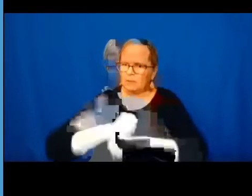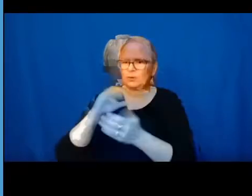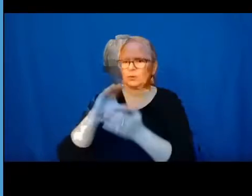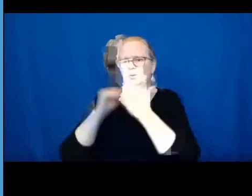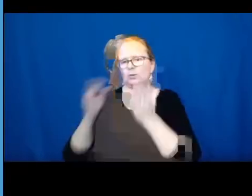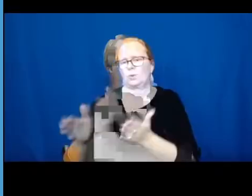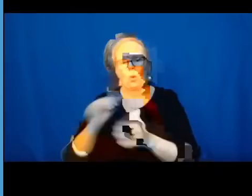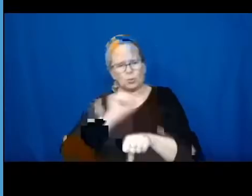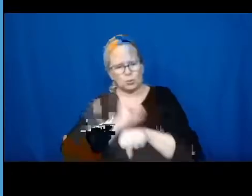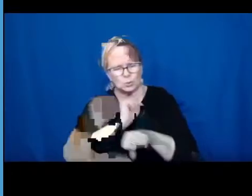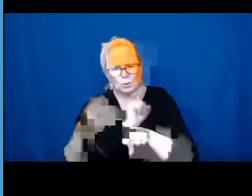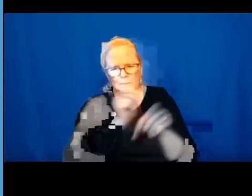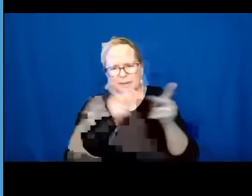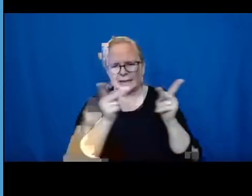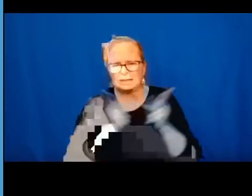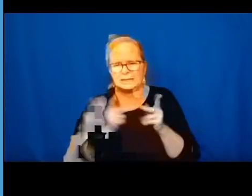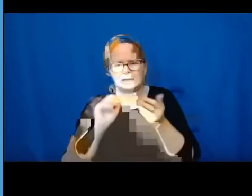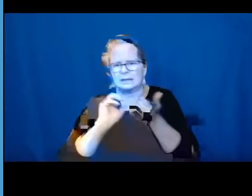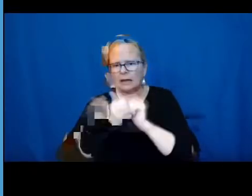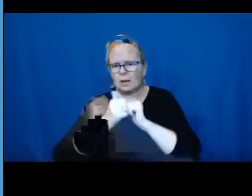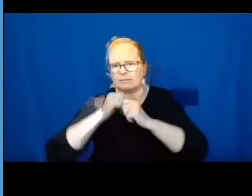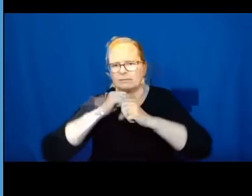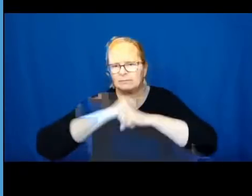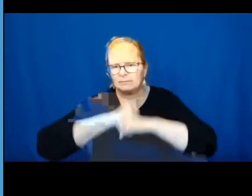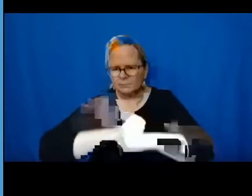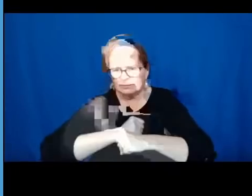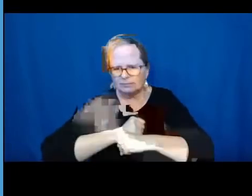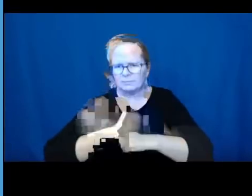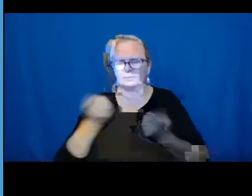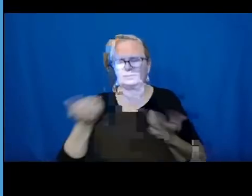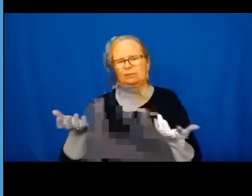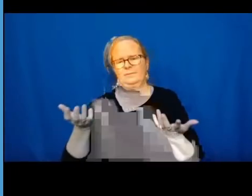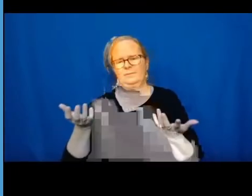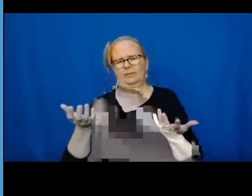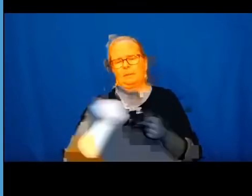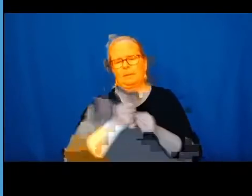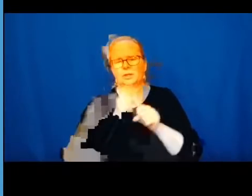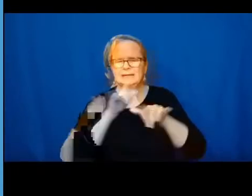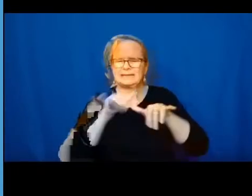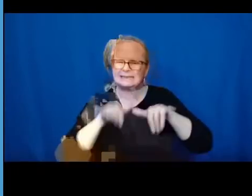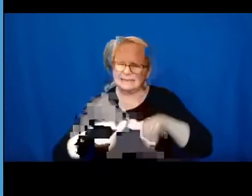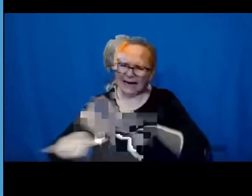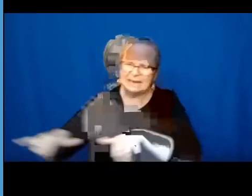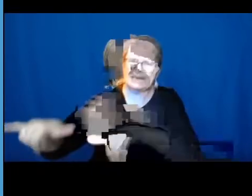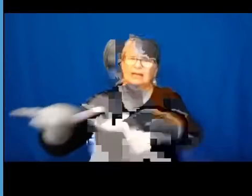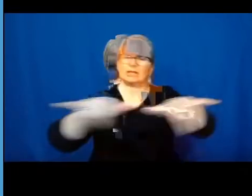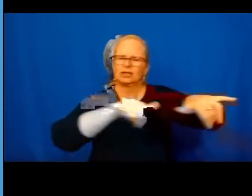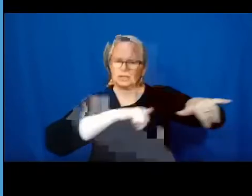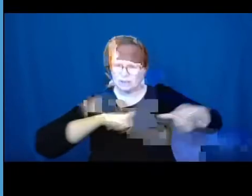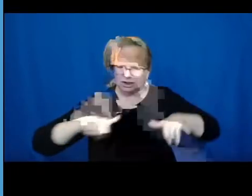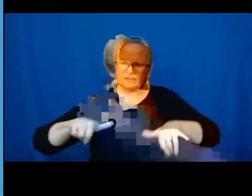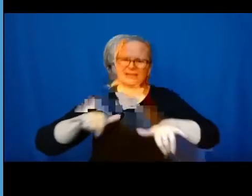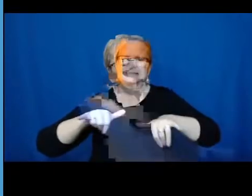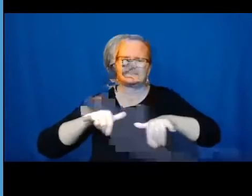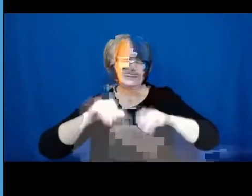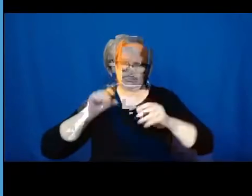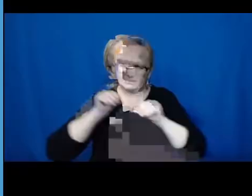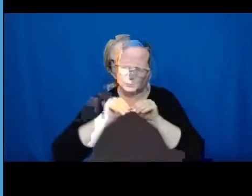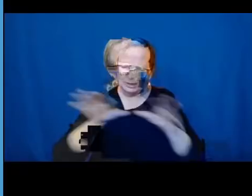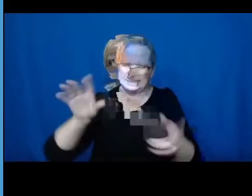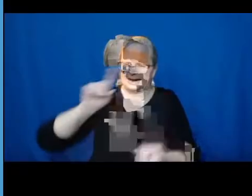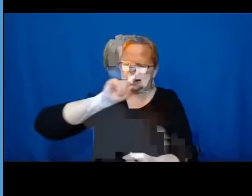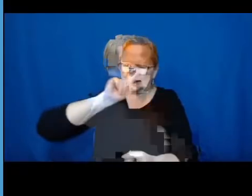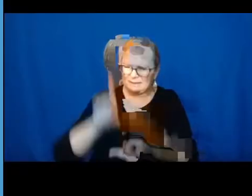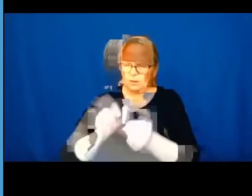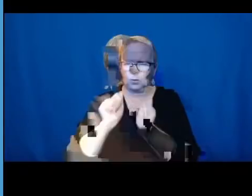the spread of COVID is going to be reduced by safe ventilation. But there are some things we can do that are not, they don't have the